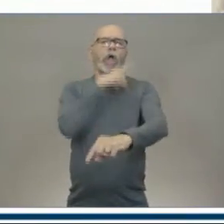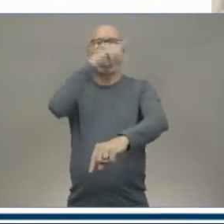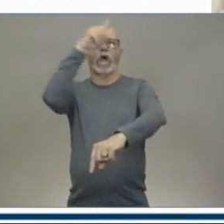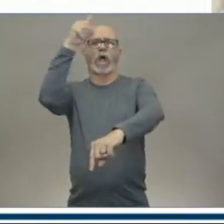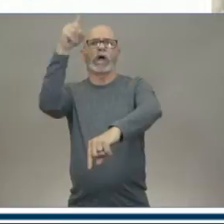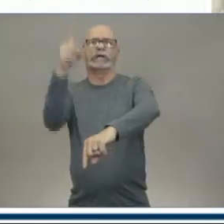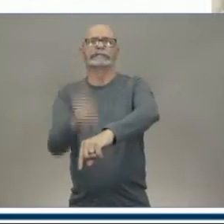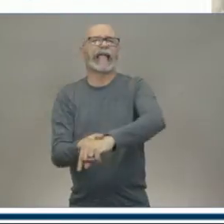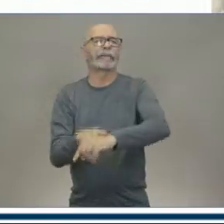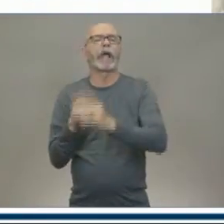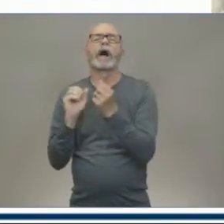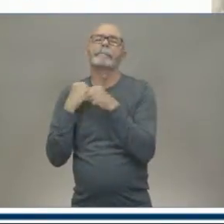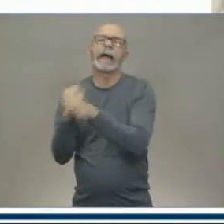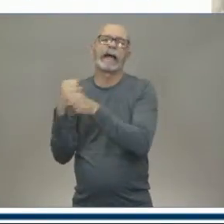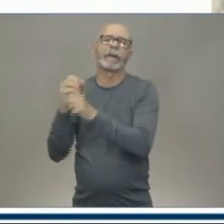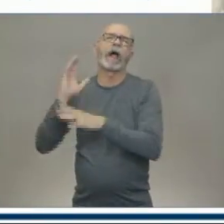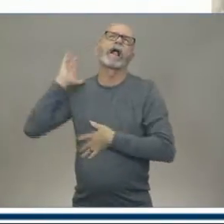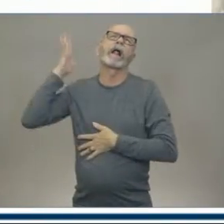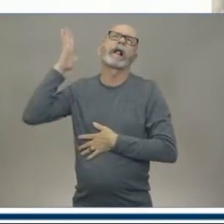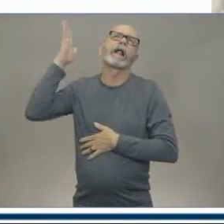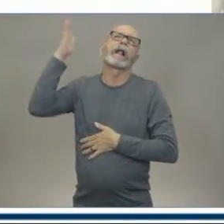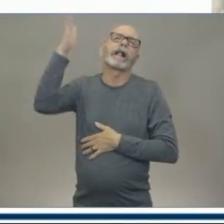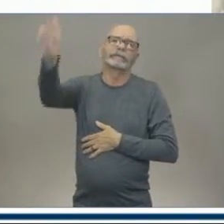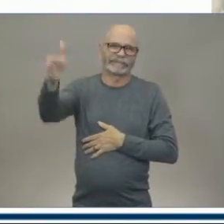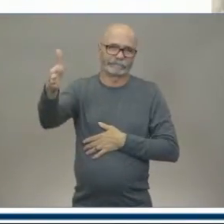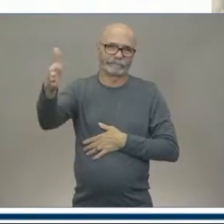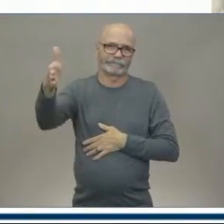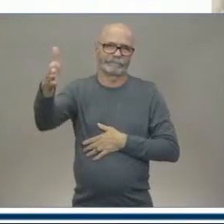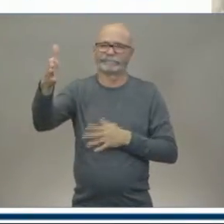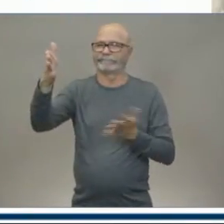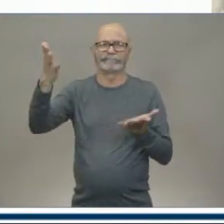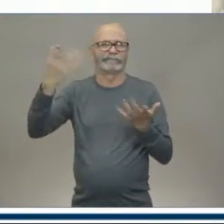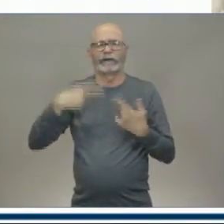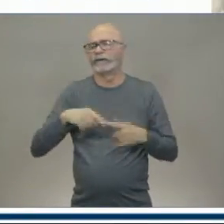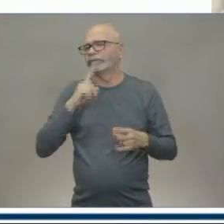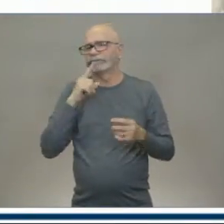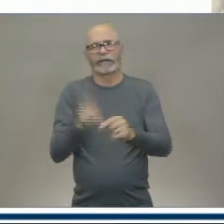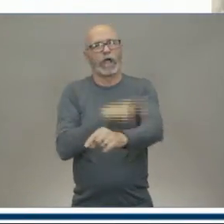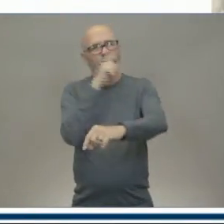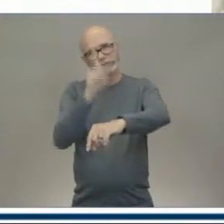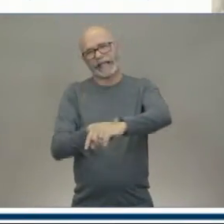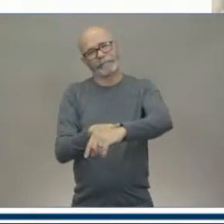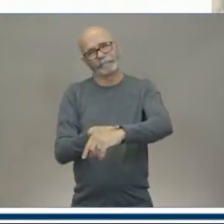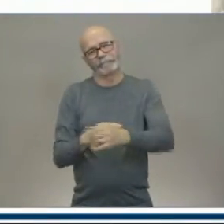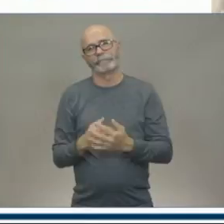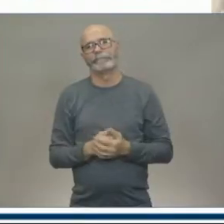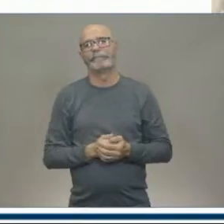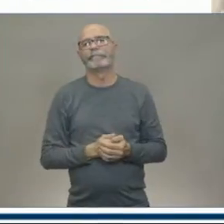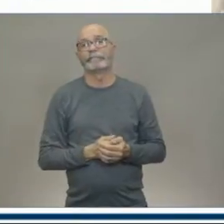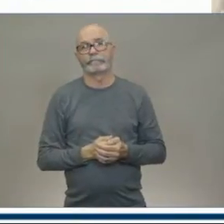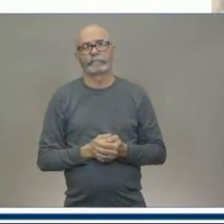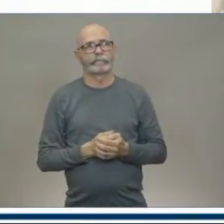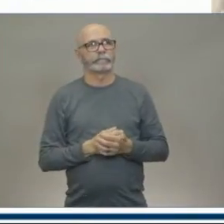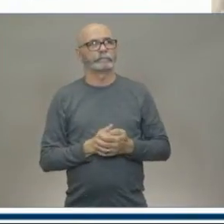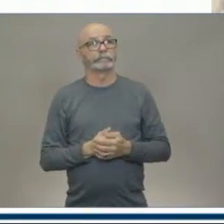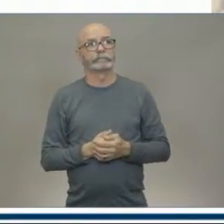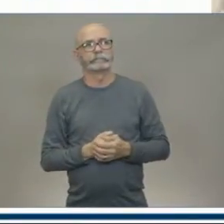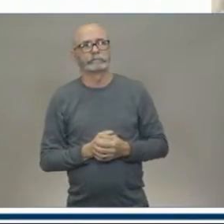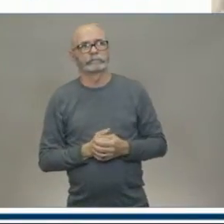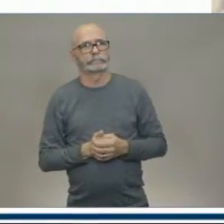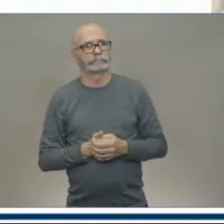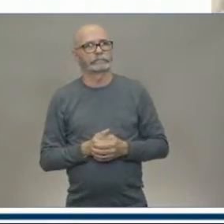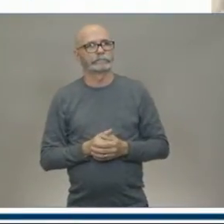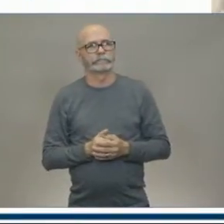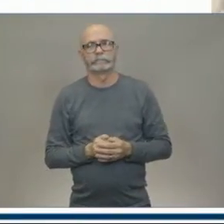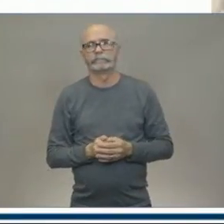vaccine for everybody, if that even ultimately is the target, to vaccinate everybody. Next question will go to Elizabeth Chu